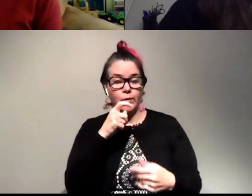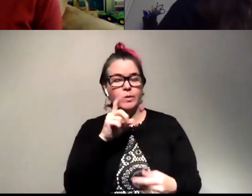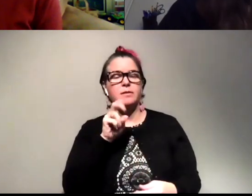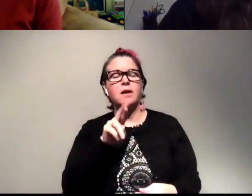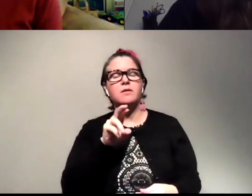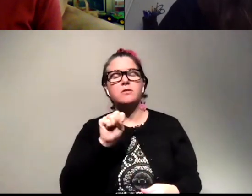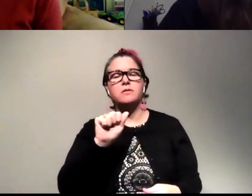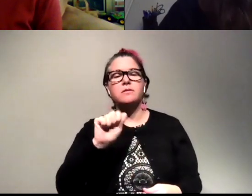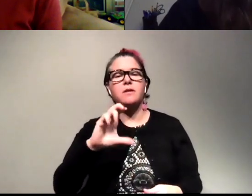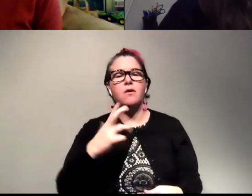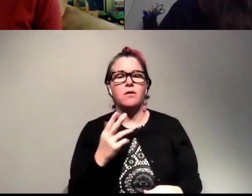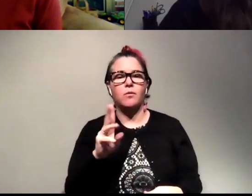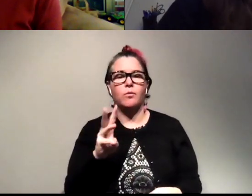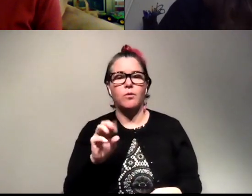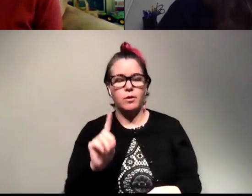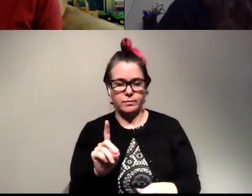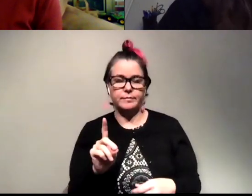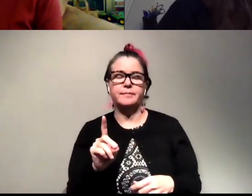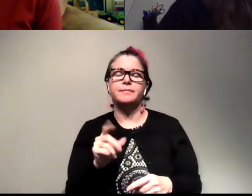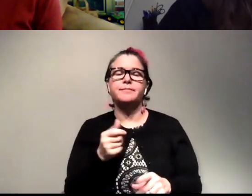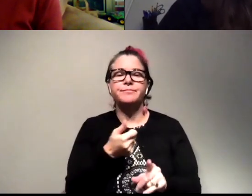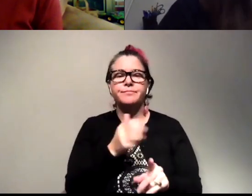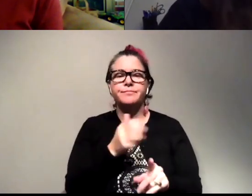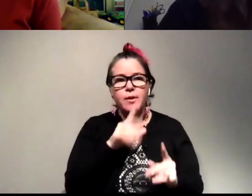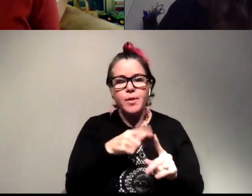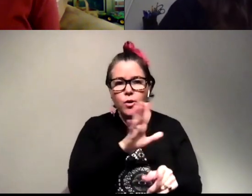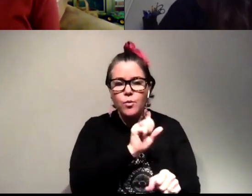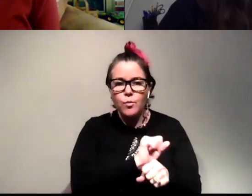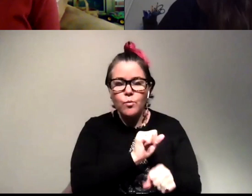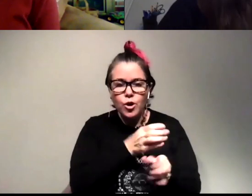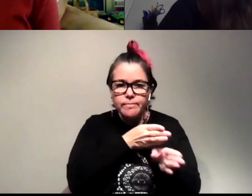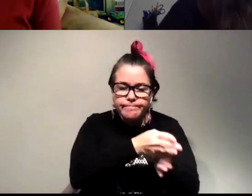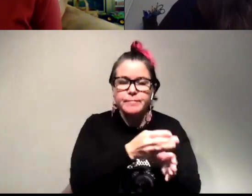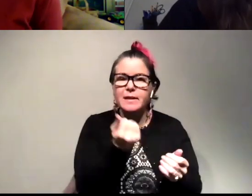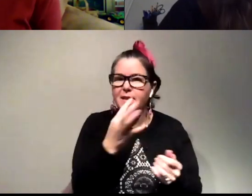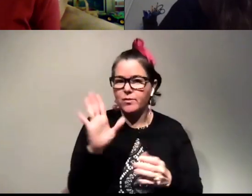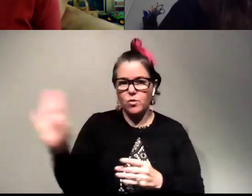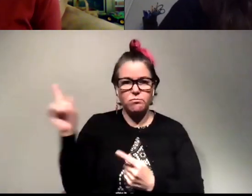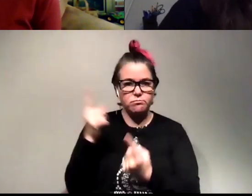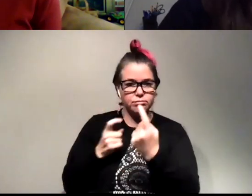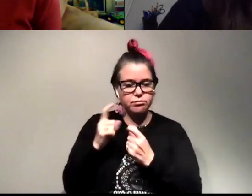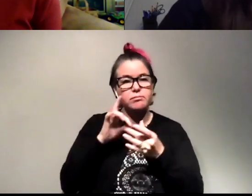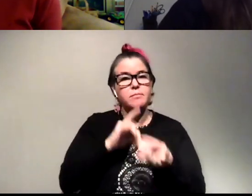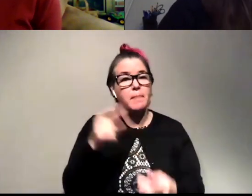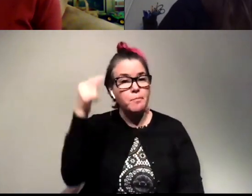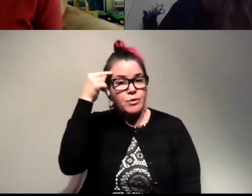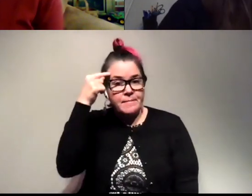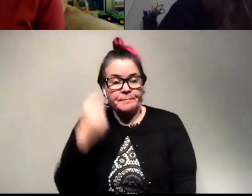Ward, and we're going to be talking about her work and any questions that you all have about the brain.